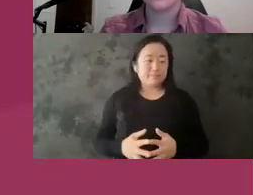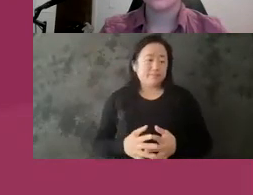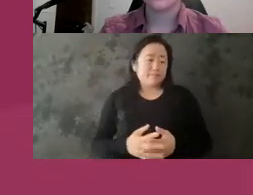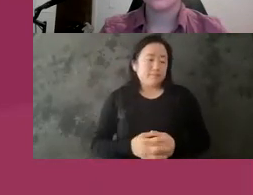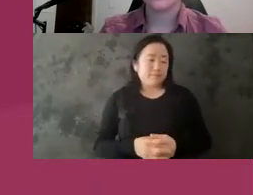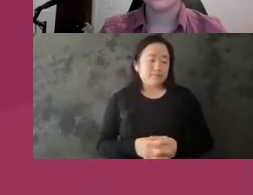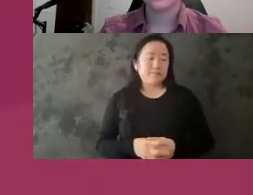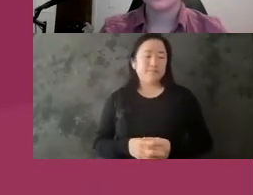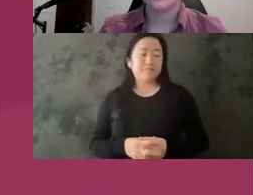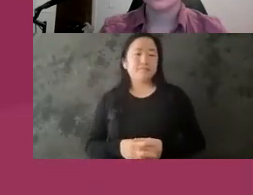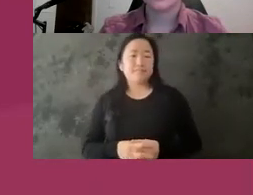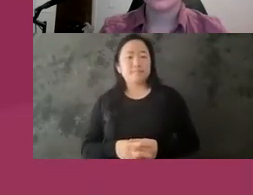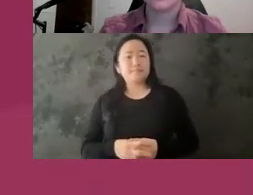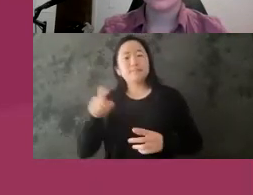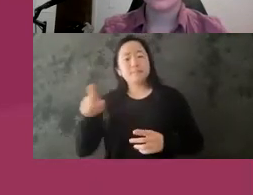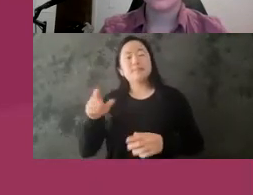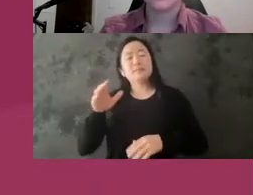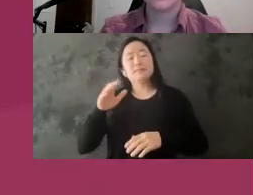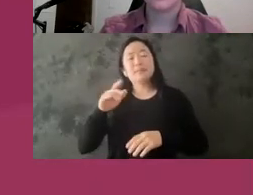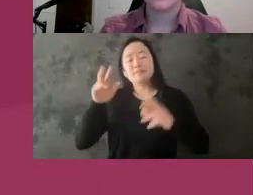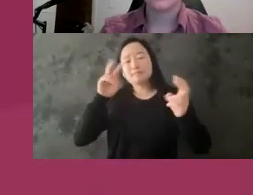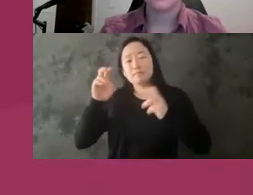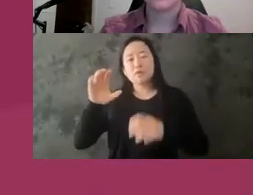And it's on coercive control.